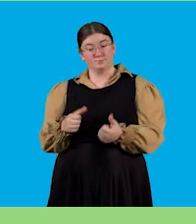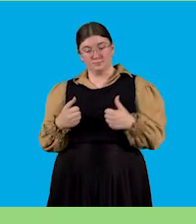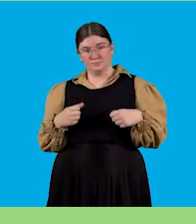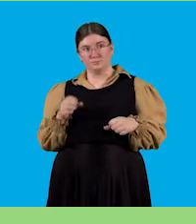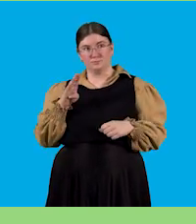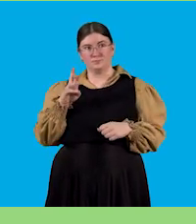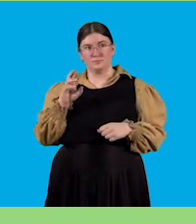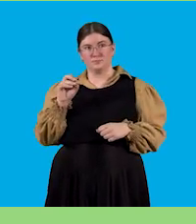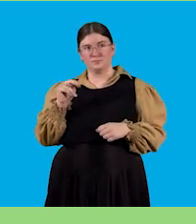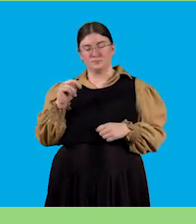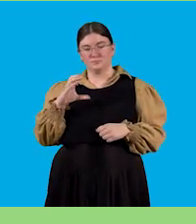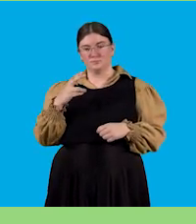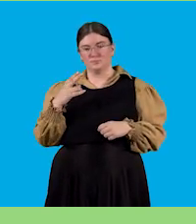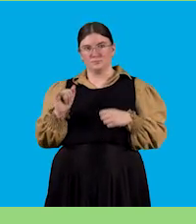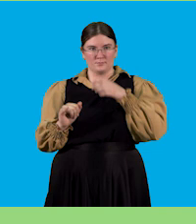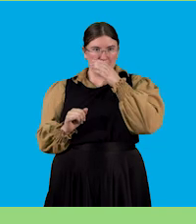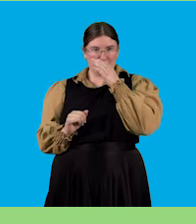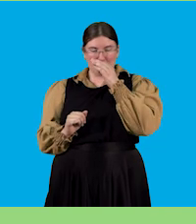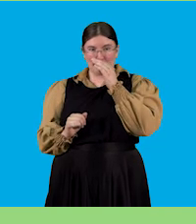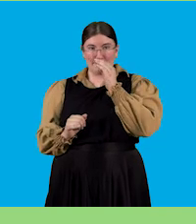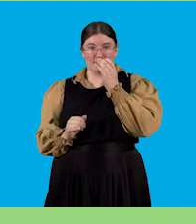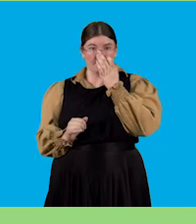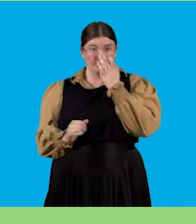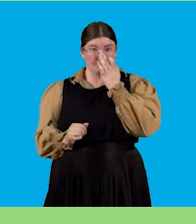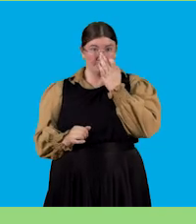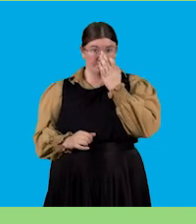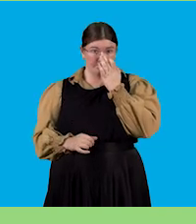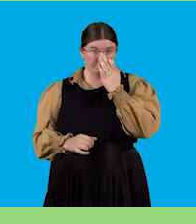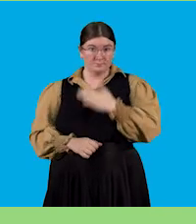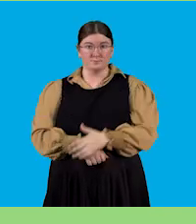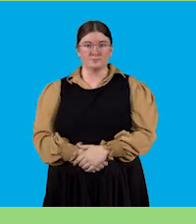Next, we have what we call the bronchi.